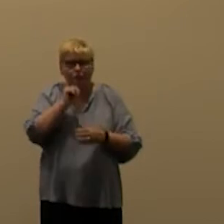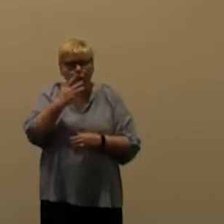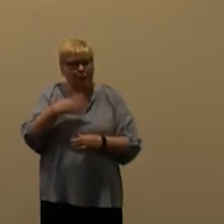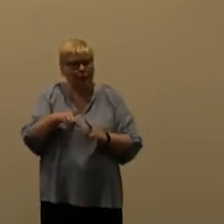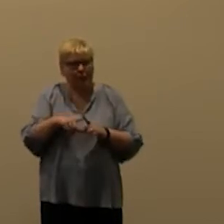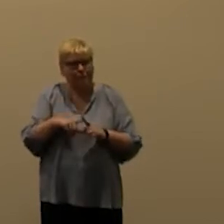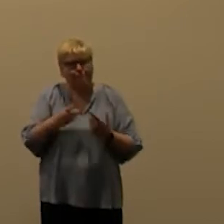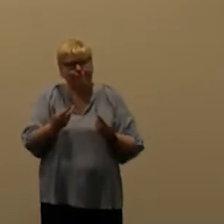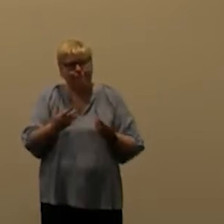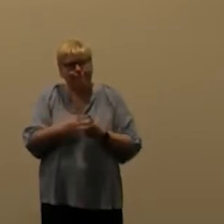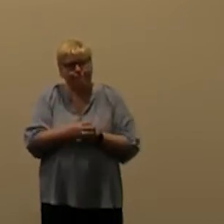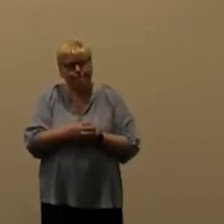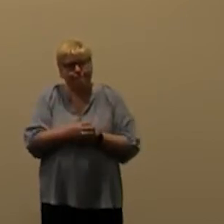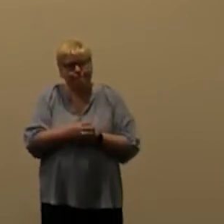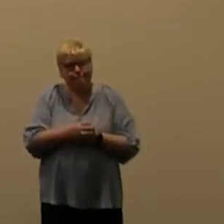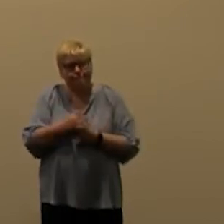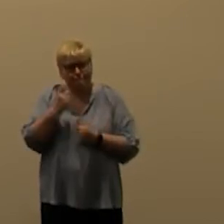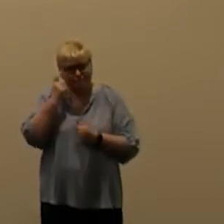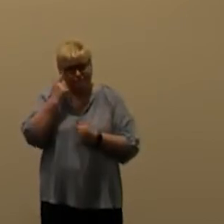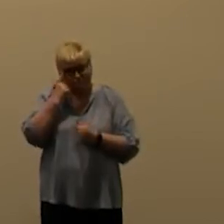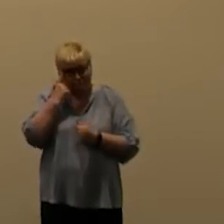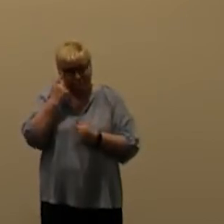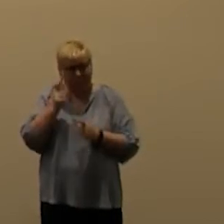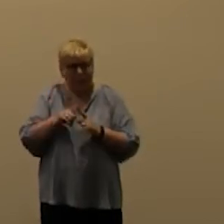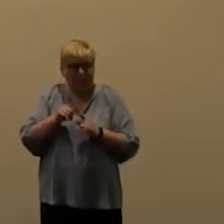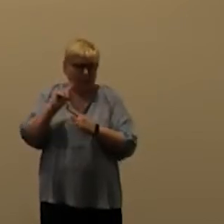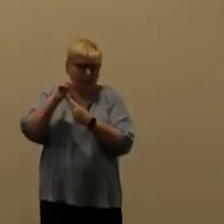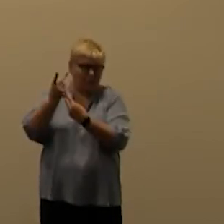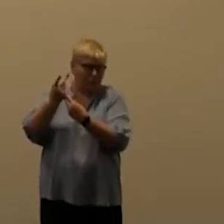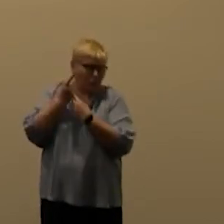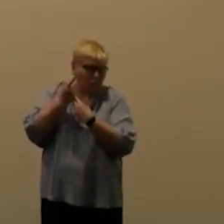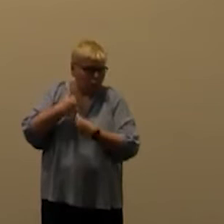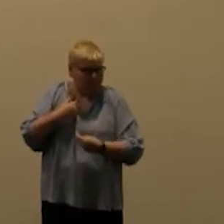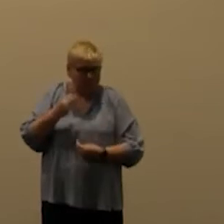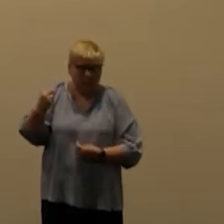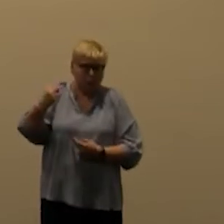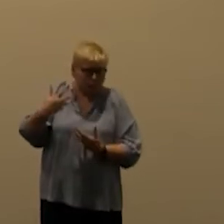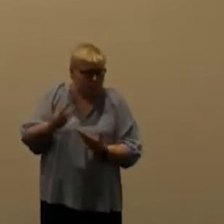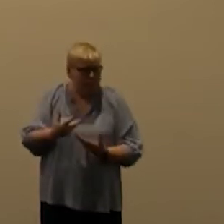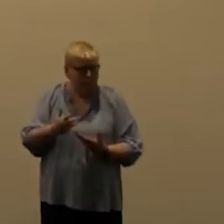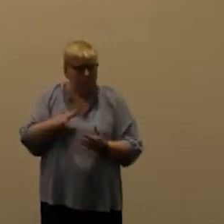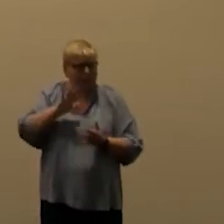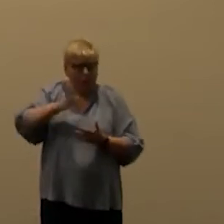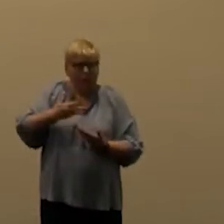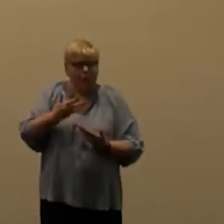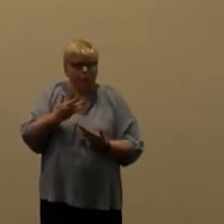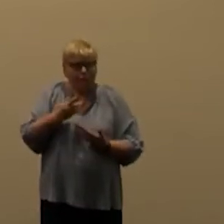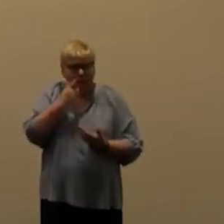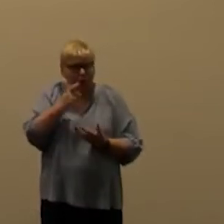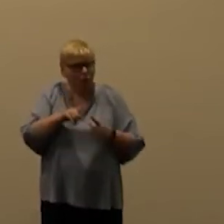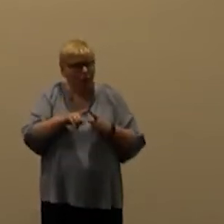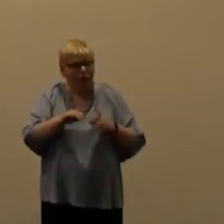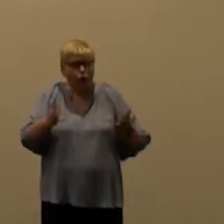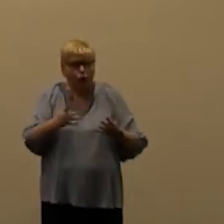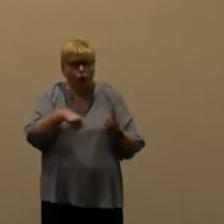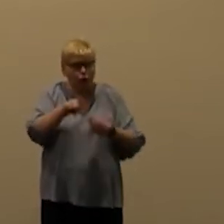that actually surrounds certain activities within your organisation. So it's really encouraging anybody who